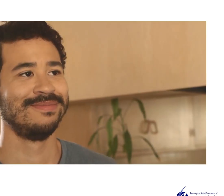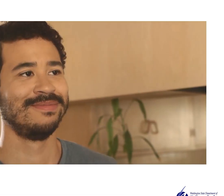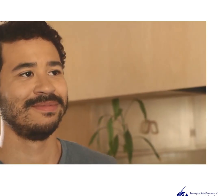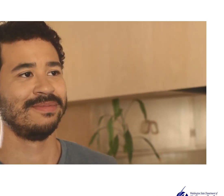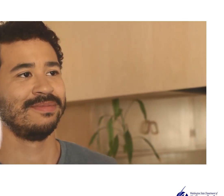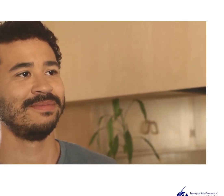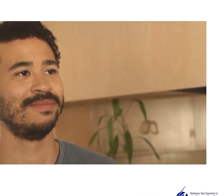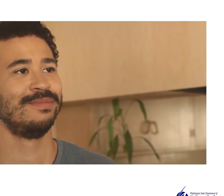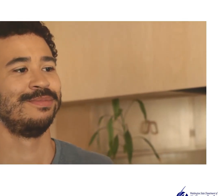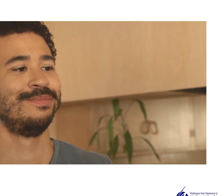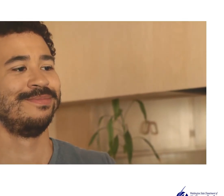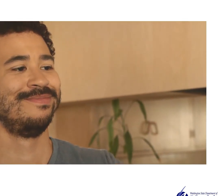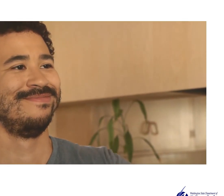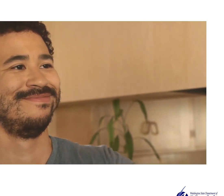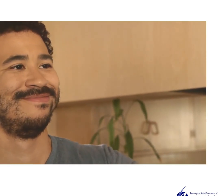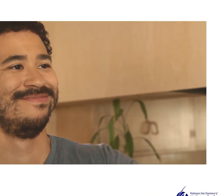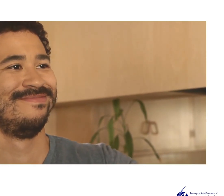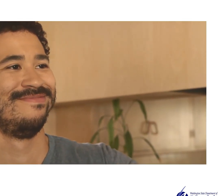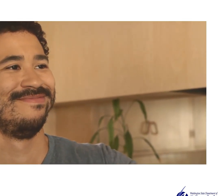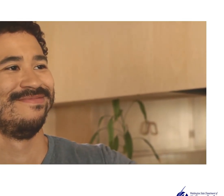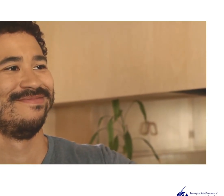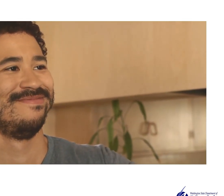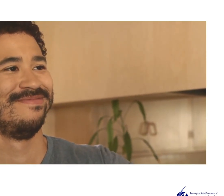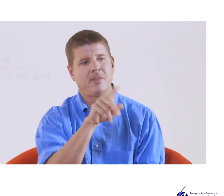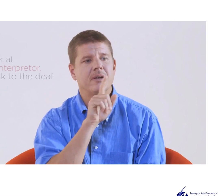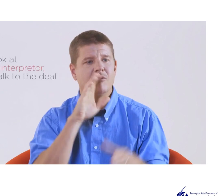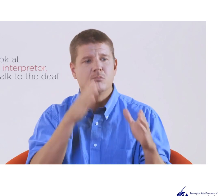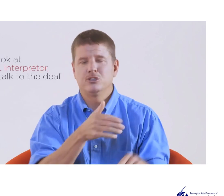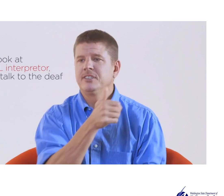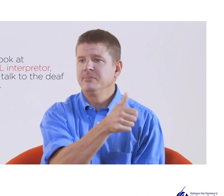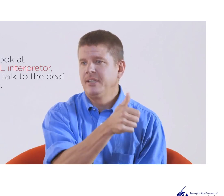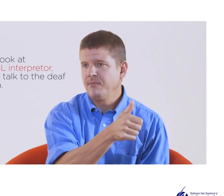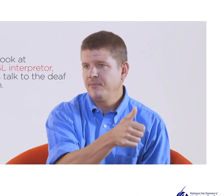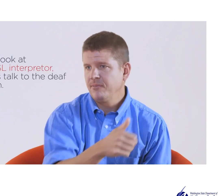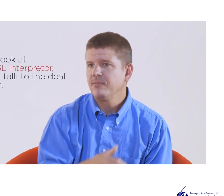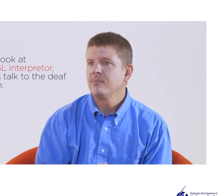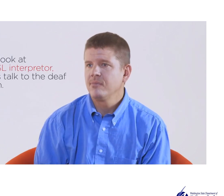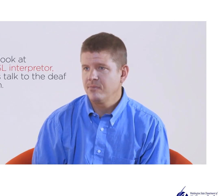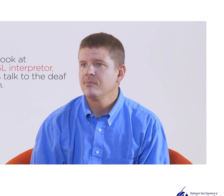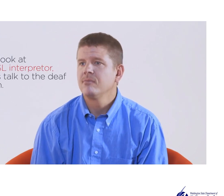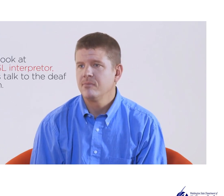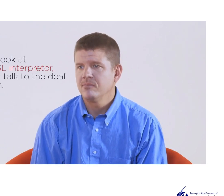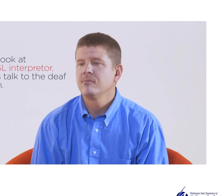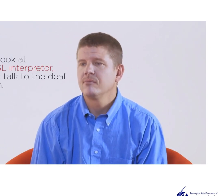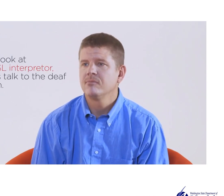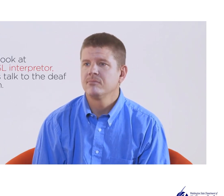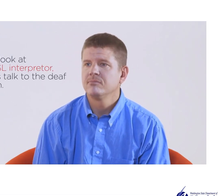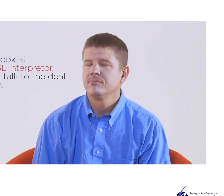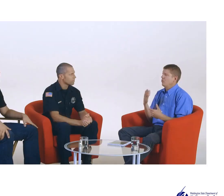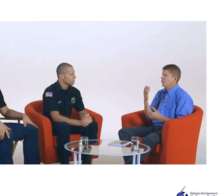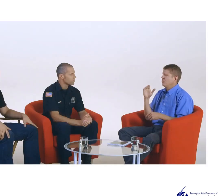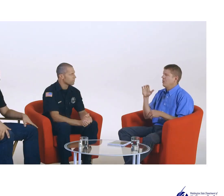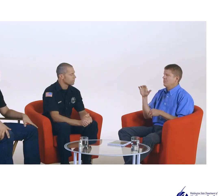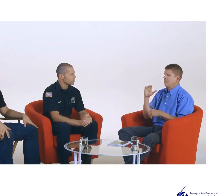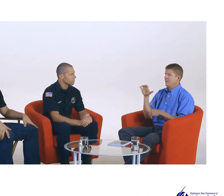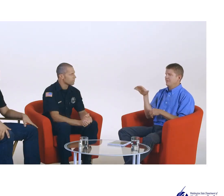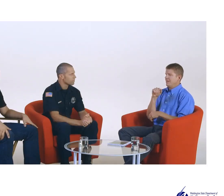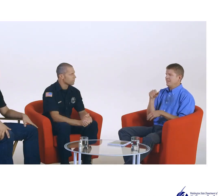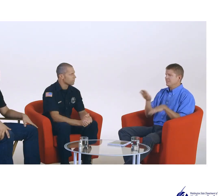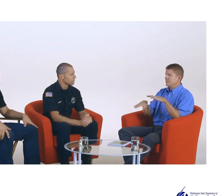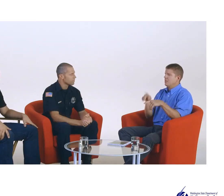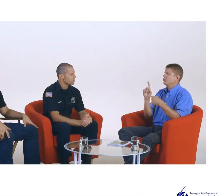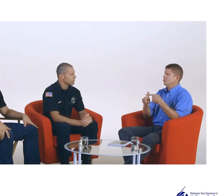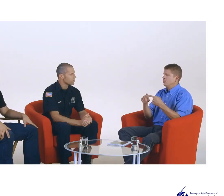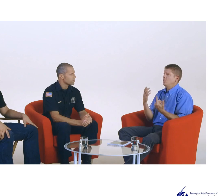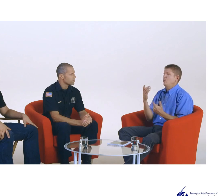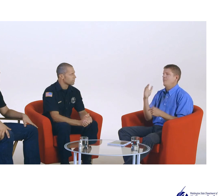If you're using a sign language interpreter to communicate with the deaf person, don't look at the interpreter. Look at the deaf person themself and speak directly to them. I think it's important that